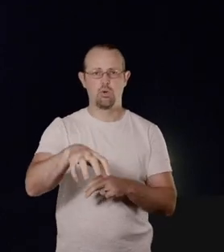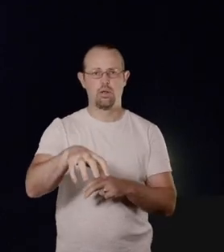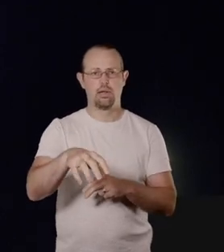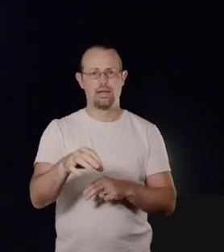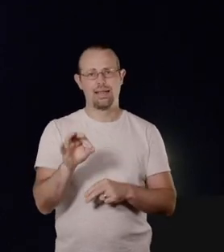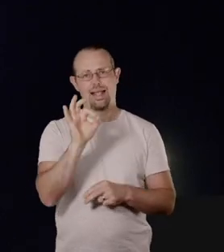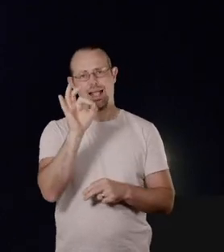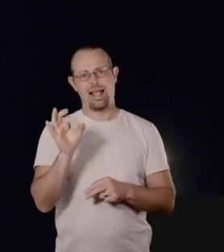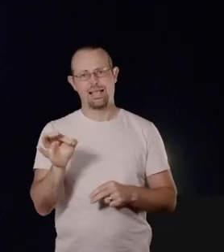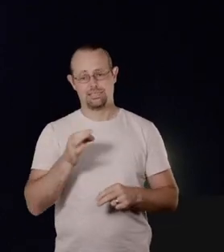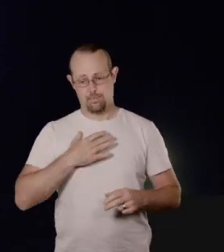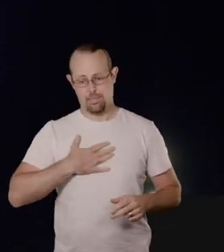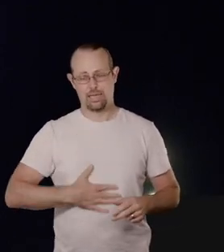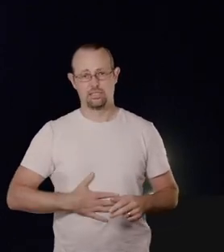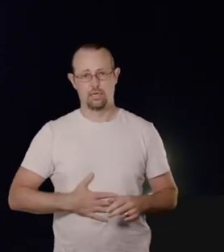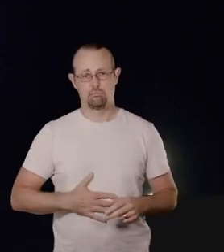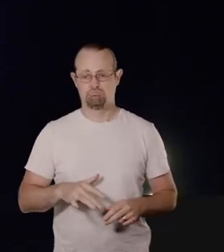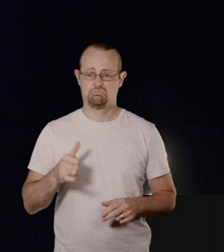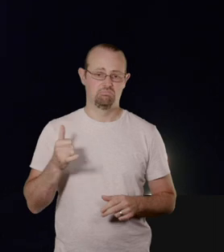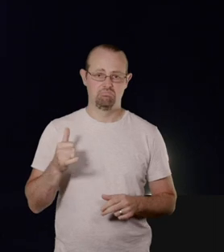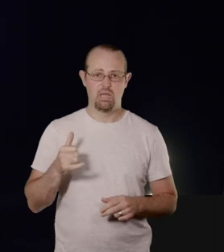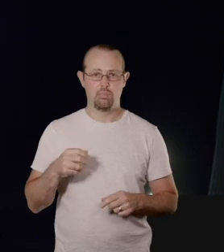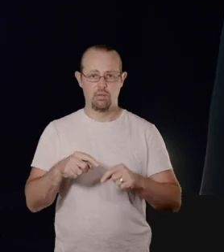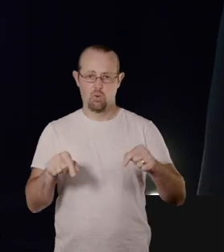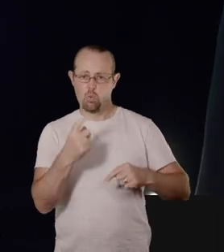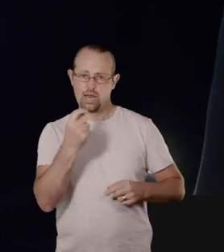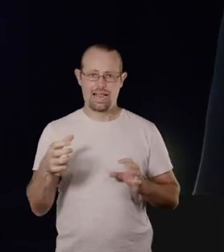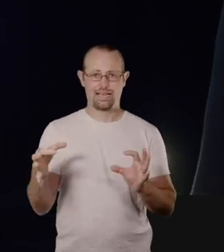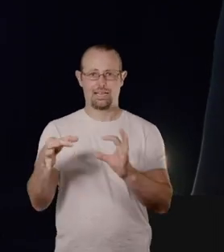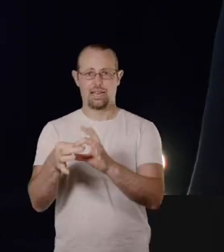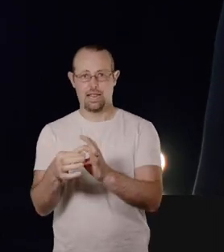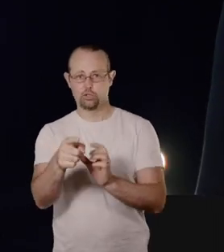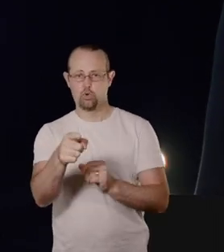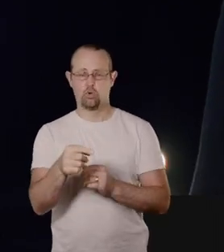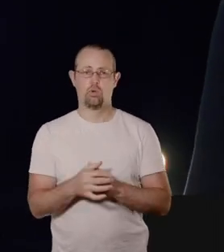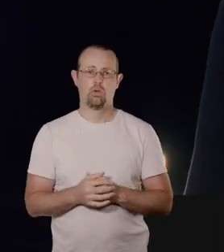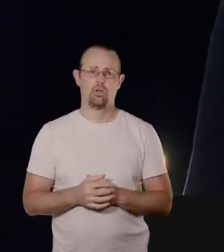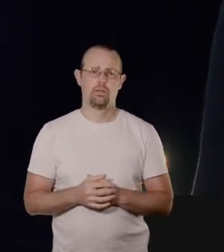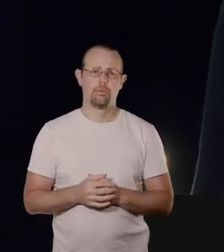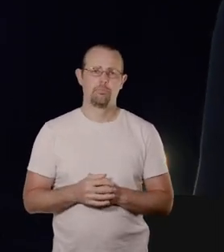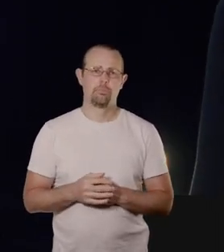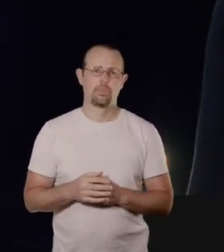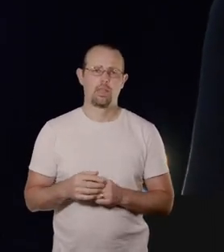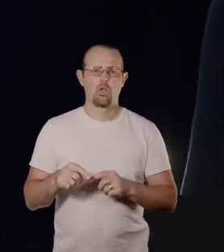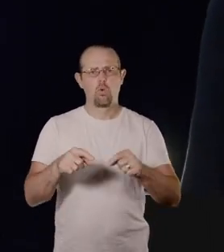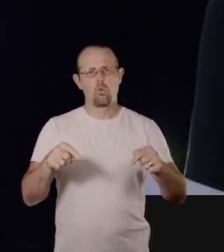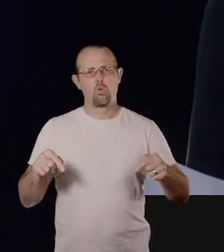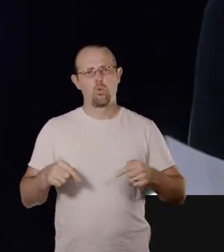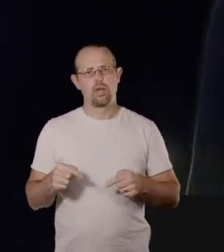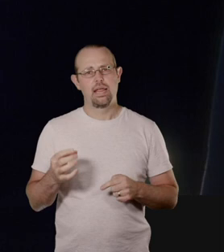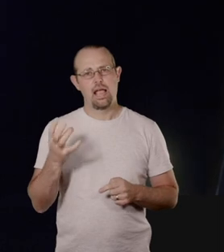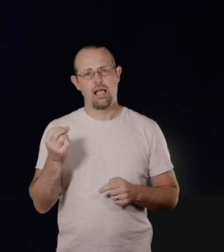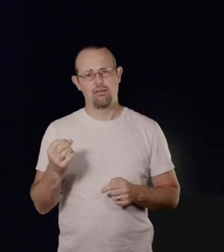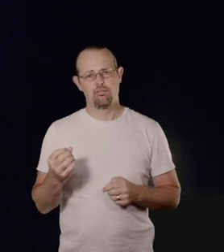Maybe we can connect you. Because, you know, I wanted to tell you actually some of the info that I had for you. We have got